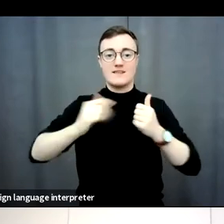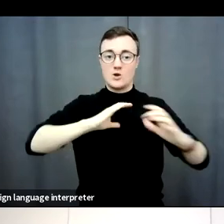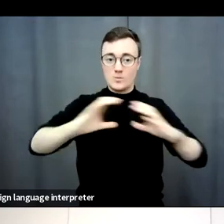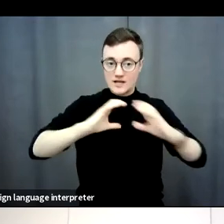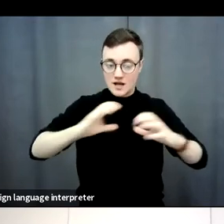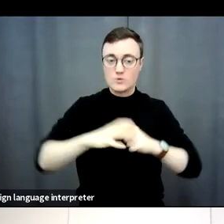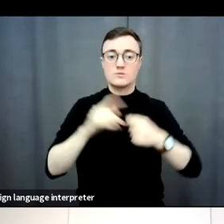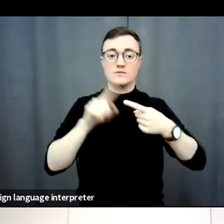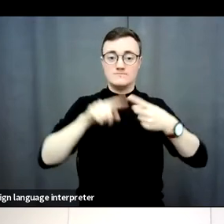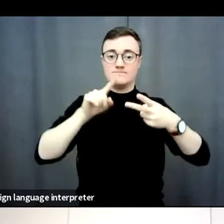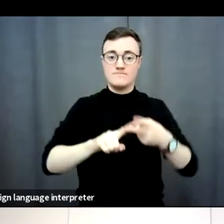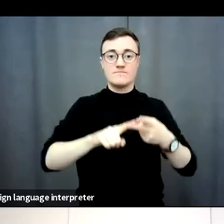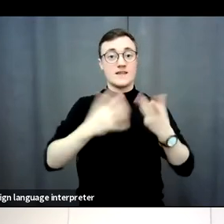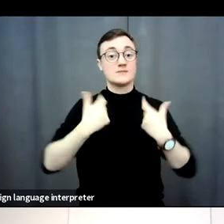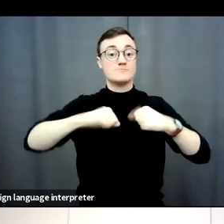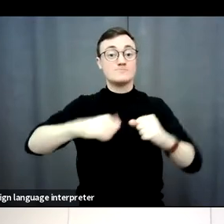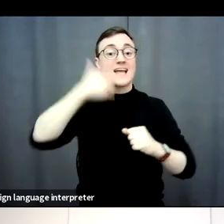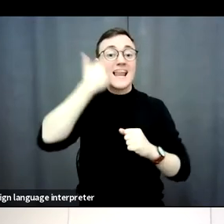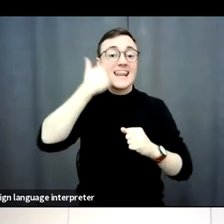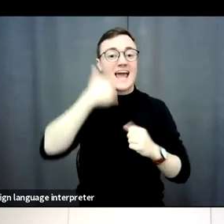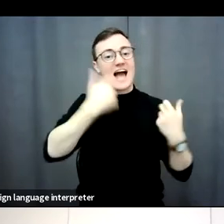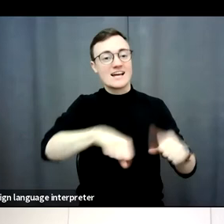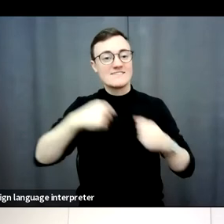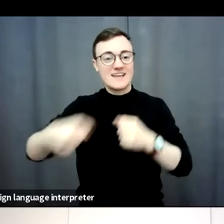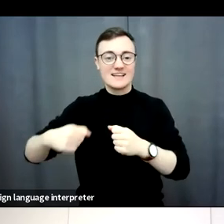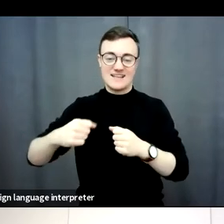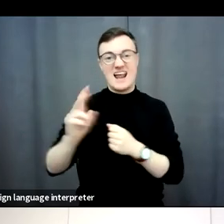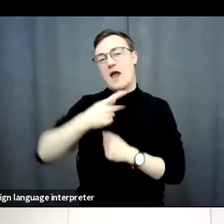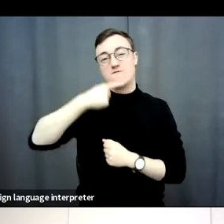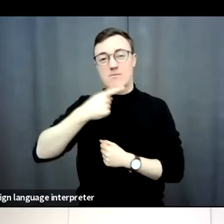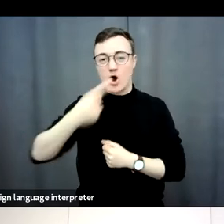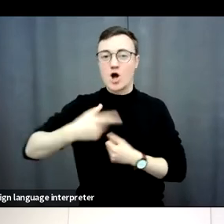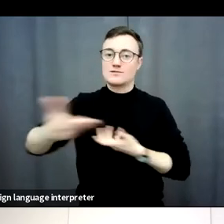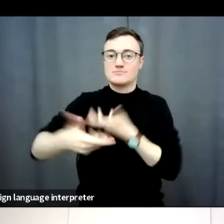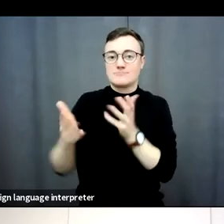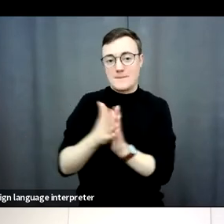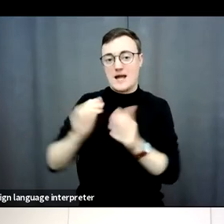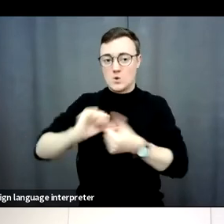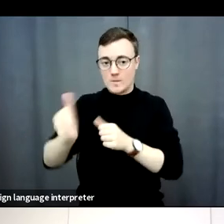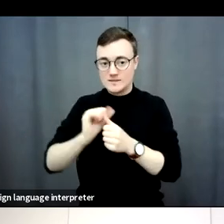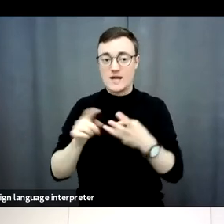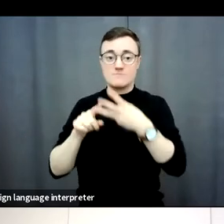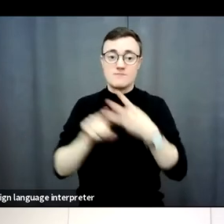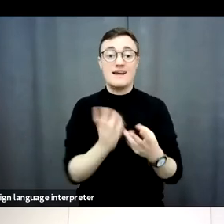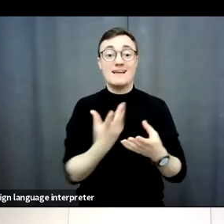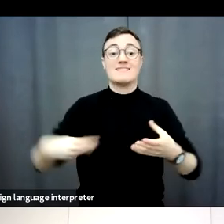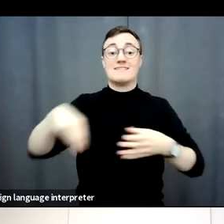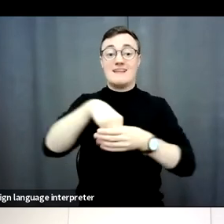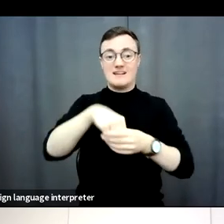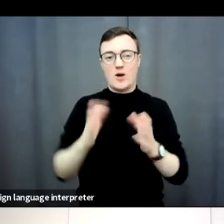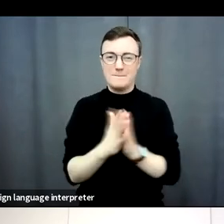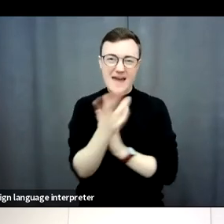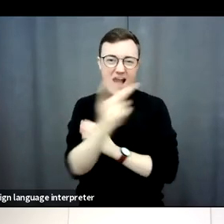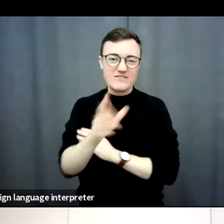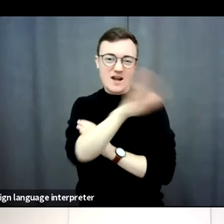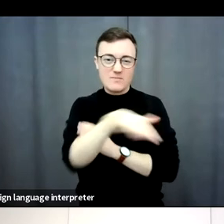play activities, verbal play with peers, participate with other children in both leadership and follower